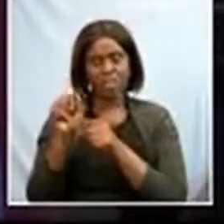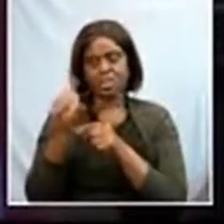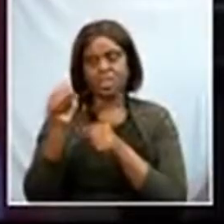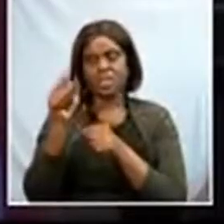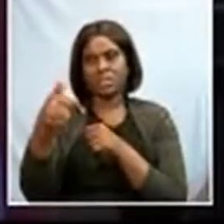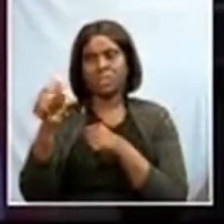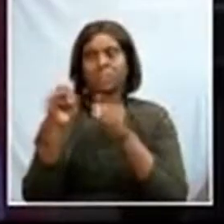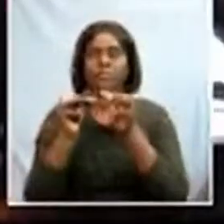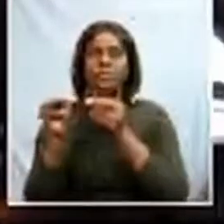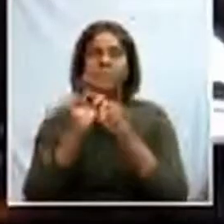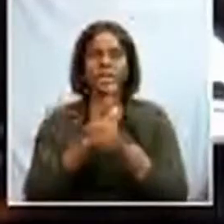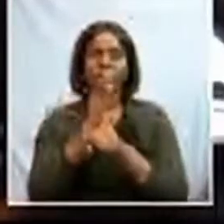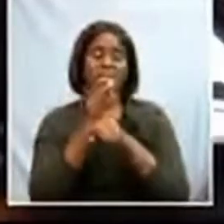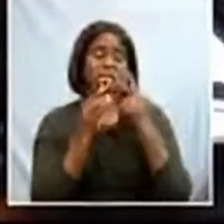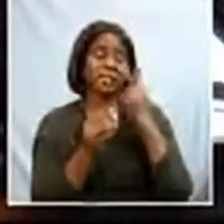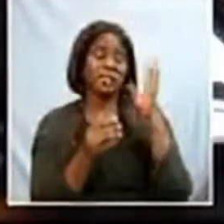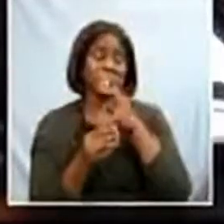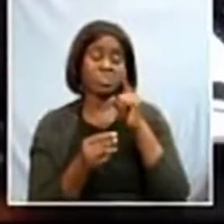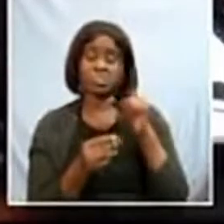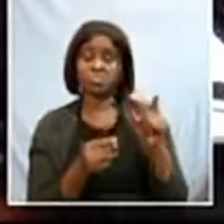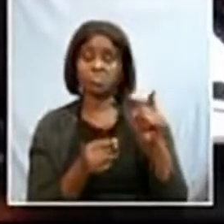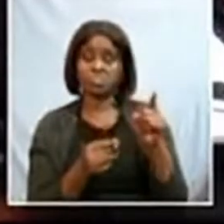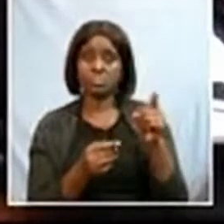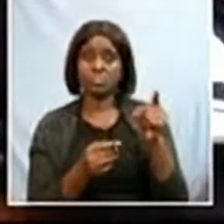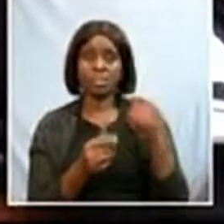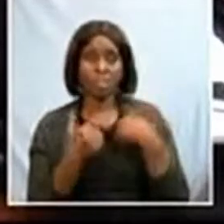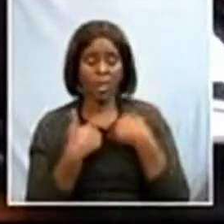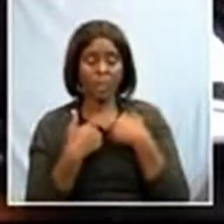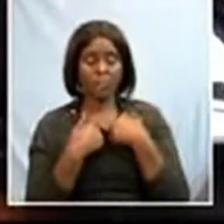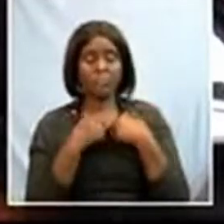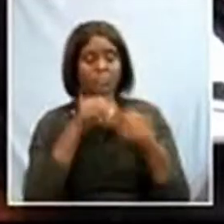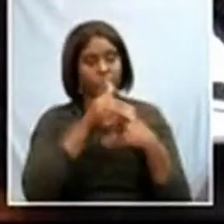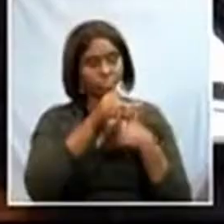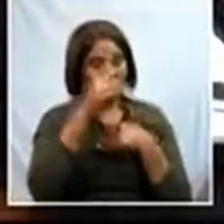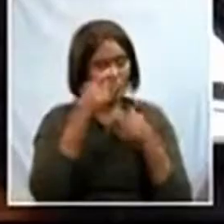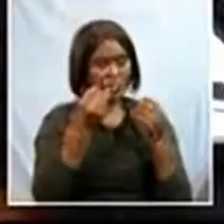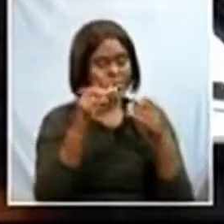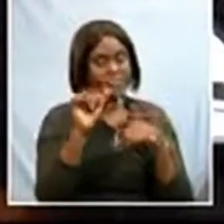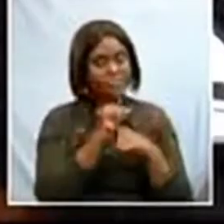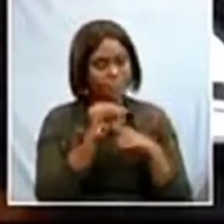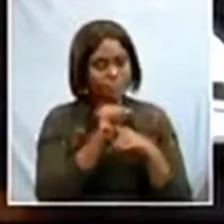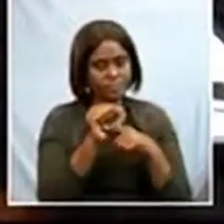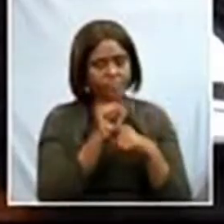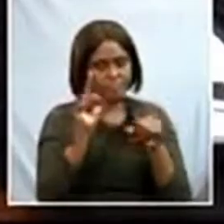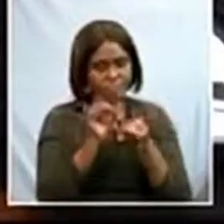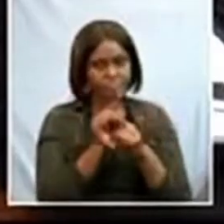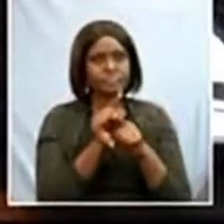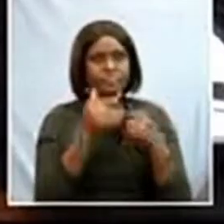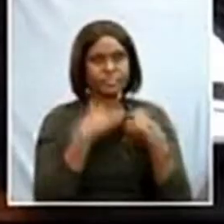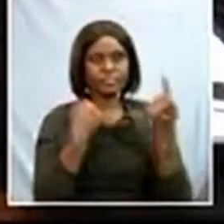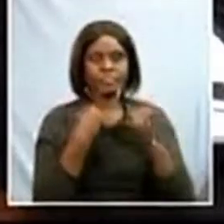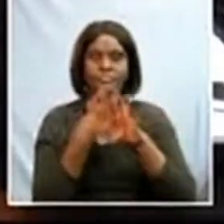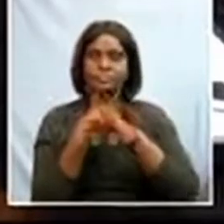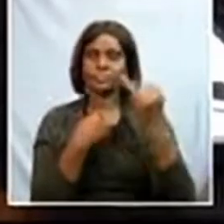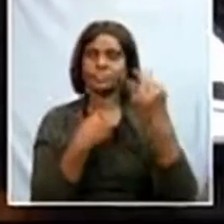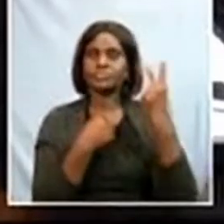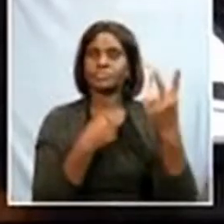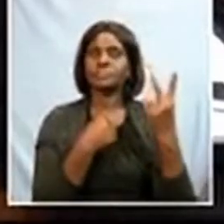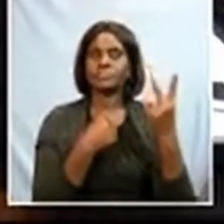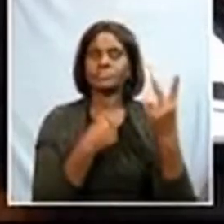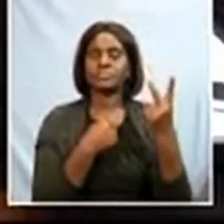as management, after seeing that they were accredited for so many courses and they have only been given